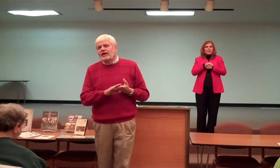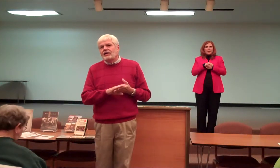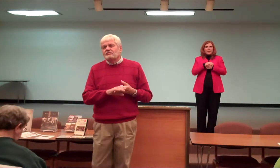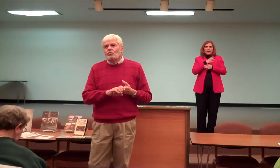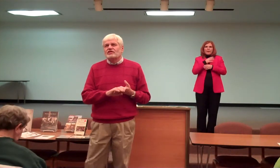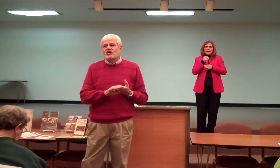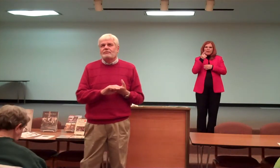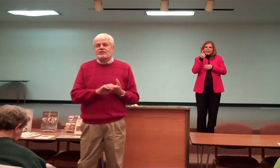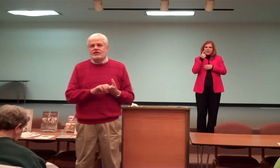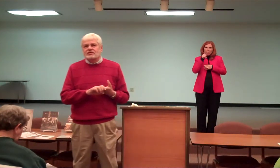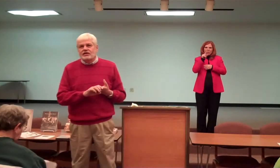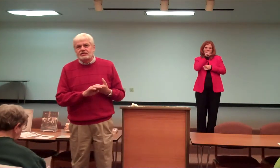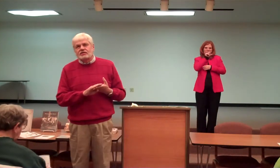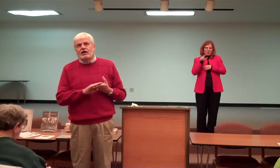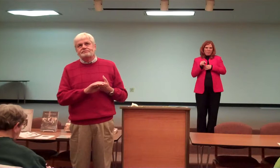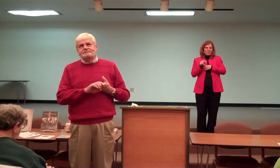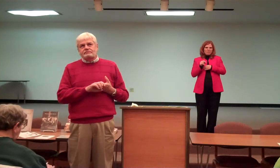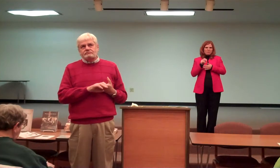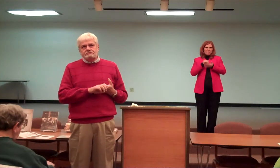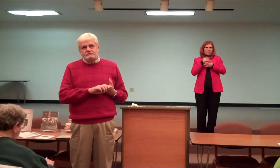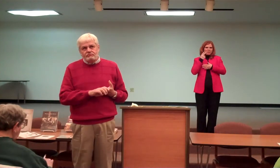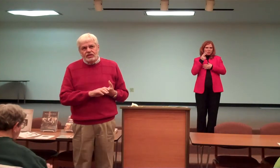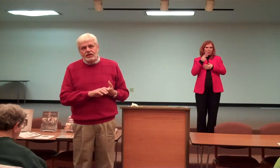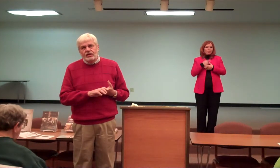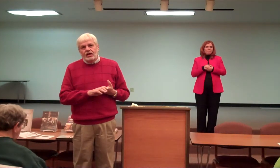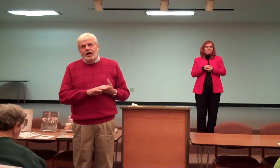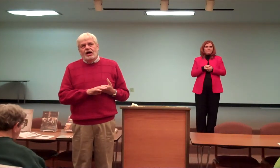primarily, and one Japanese that I saw.